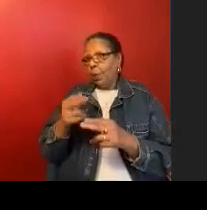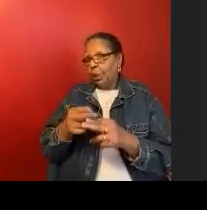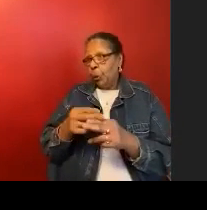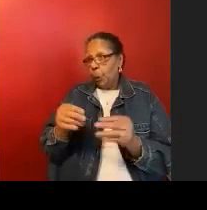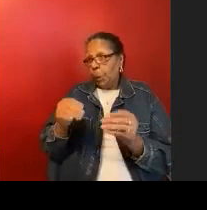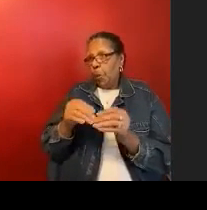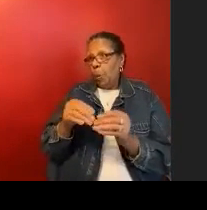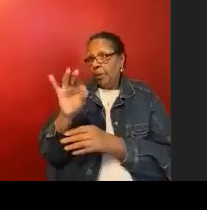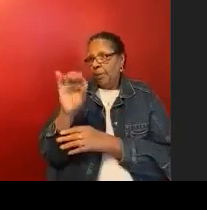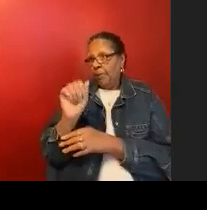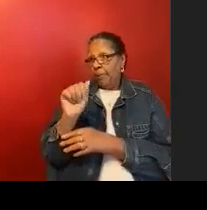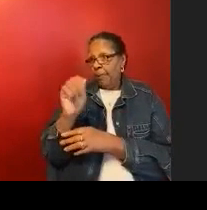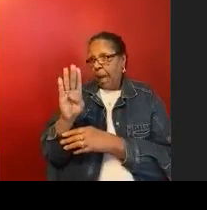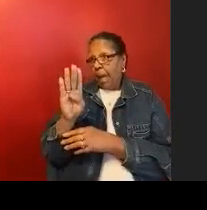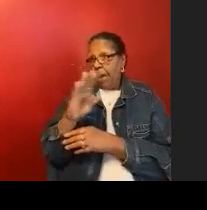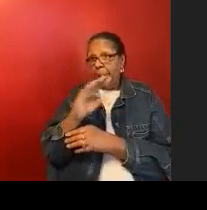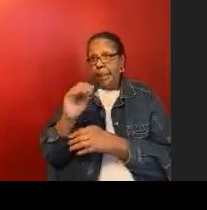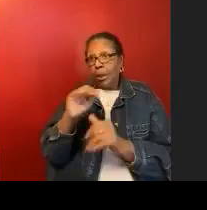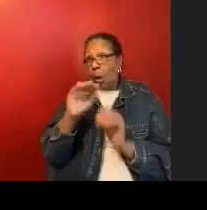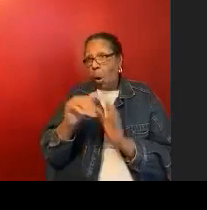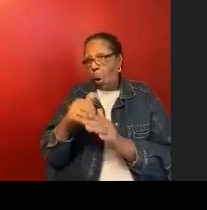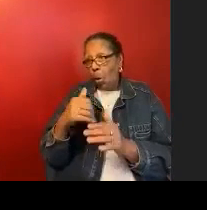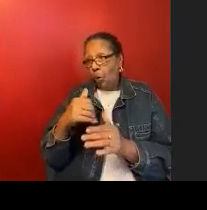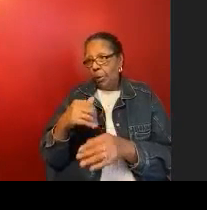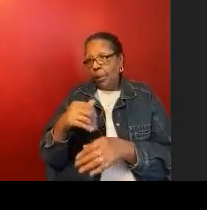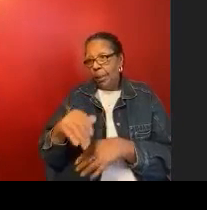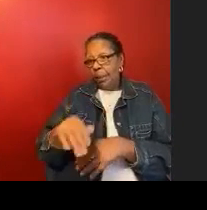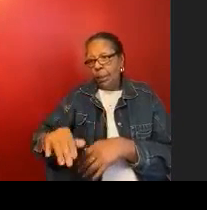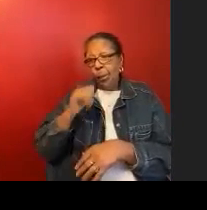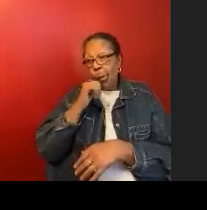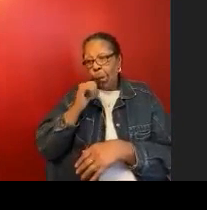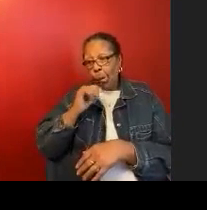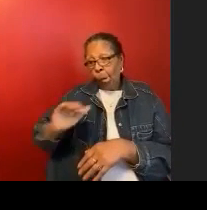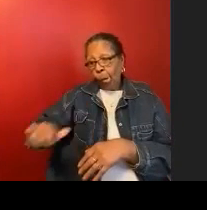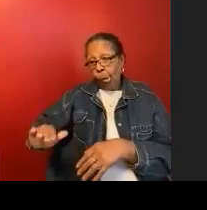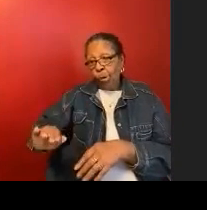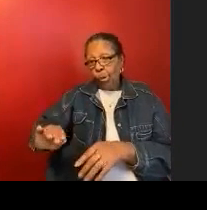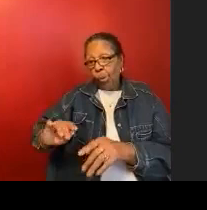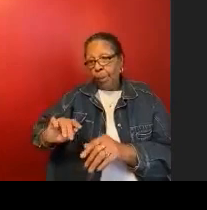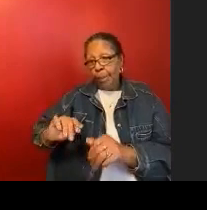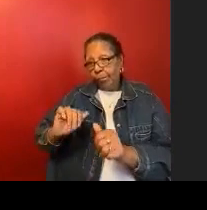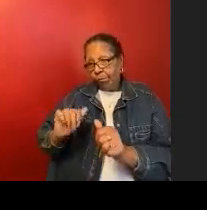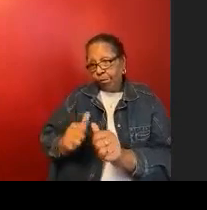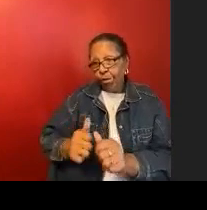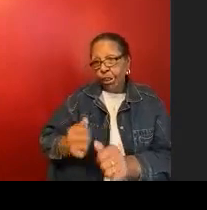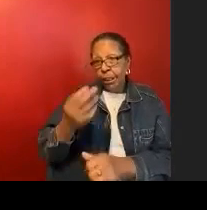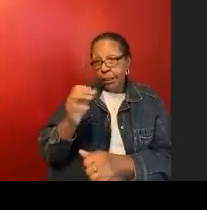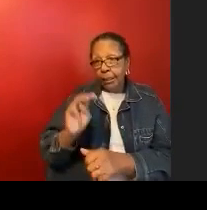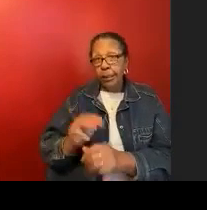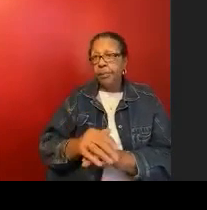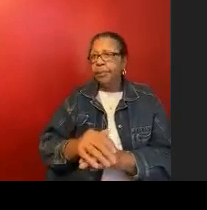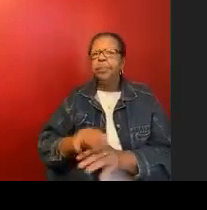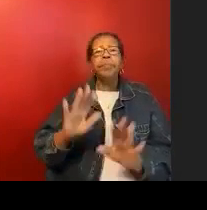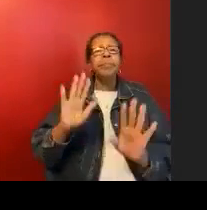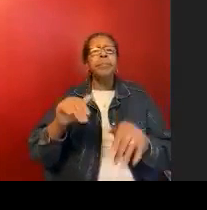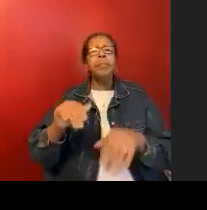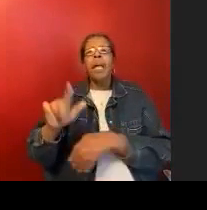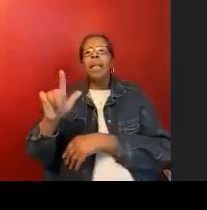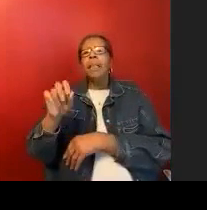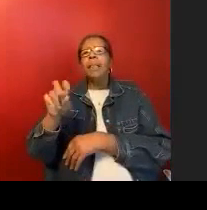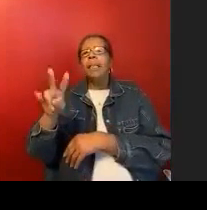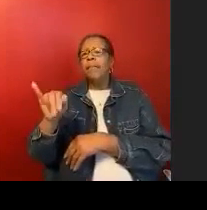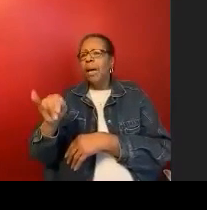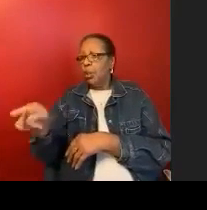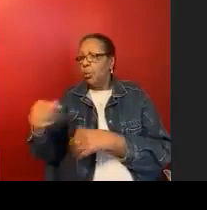the girls will be coming after him. So mom, just, you know, expect that. Okay. And what about you, Levi? Do you have a nickname?